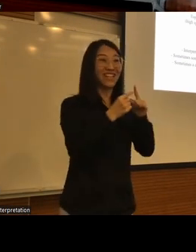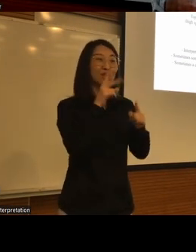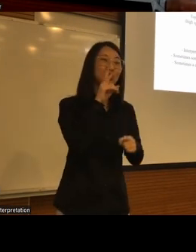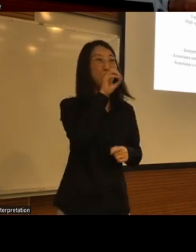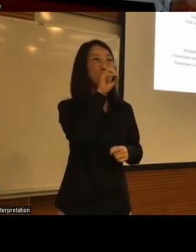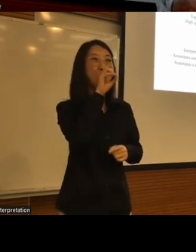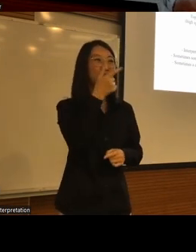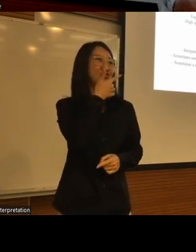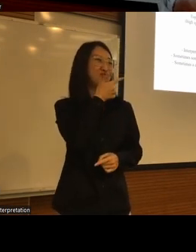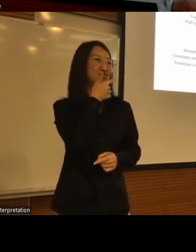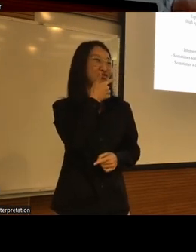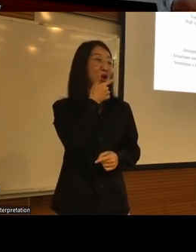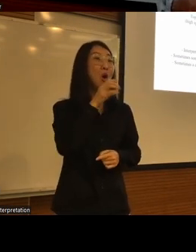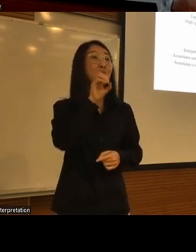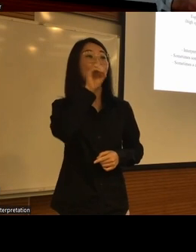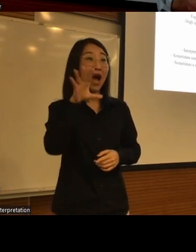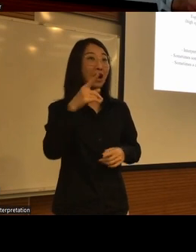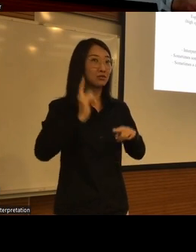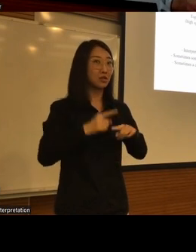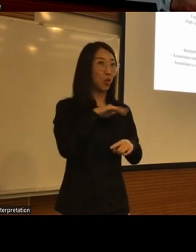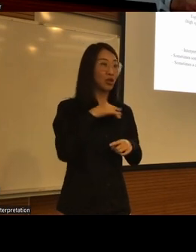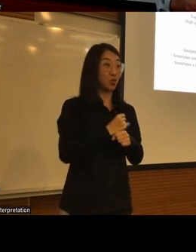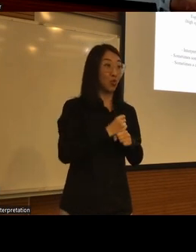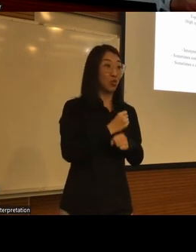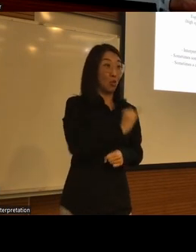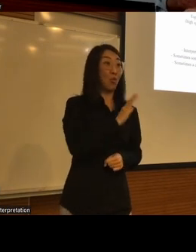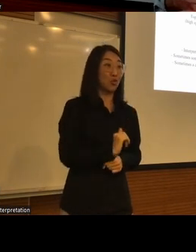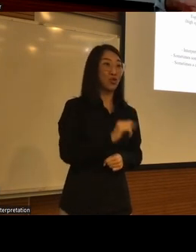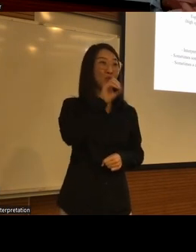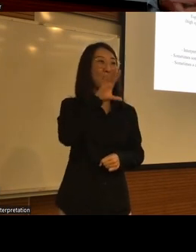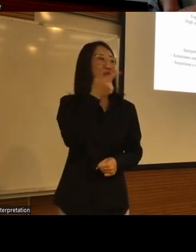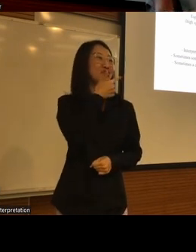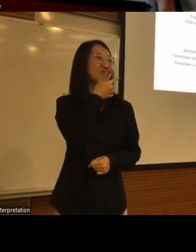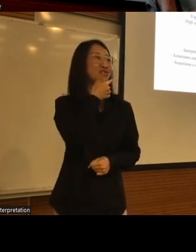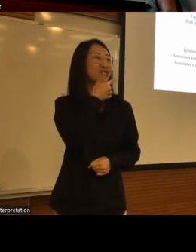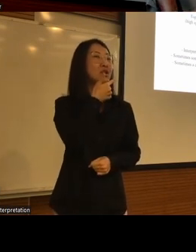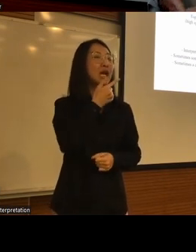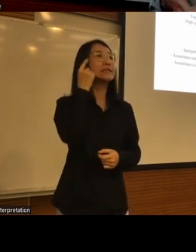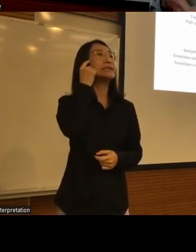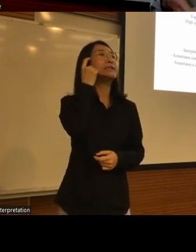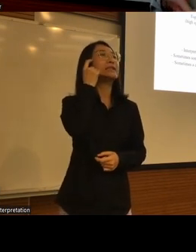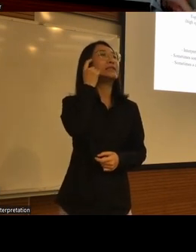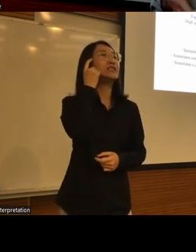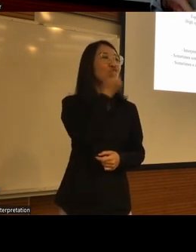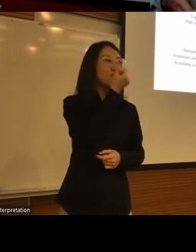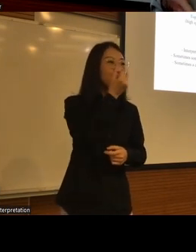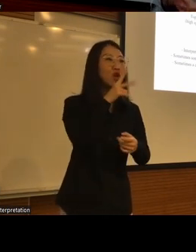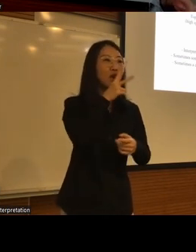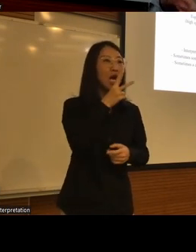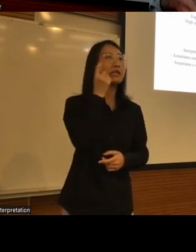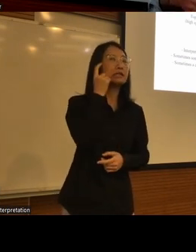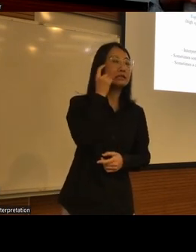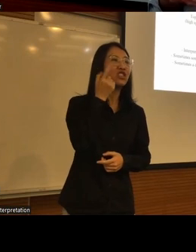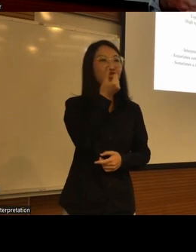not going to tell our clients that we make errors. Some of them realize it, but some of them don't.